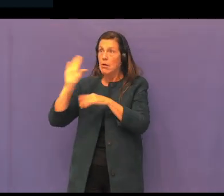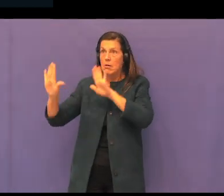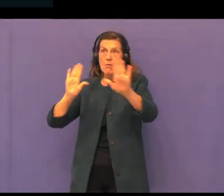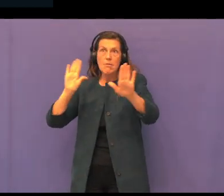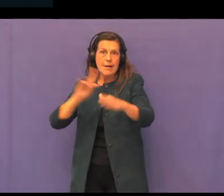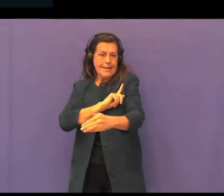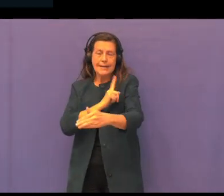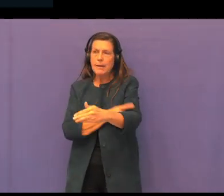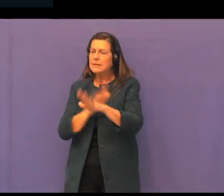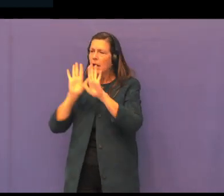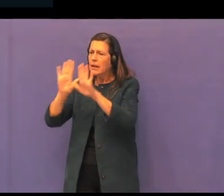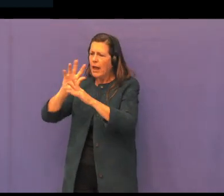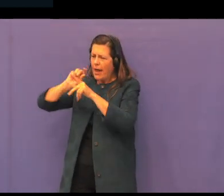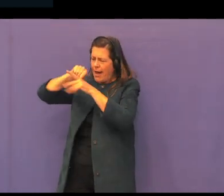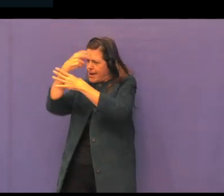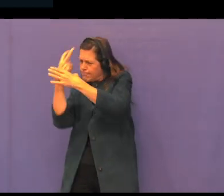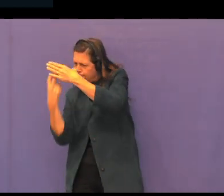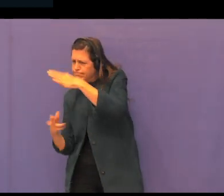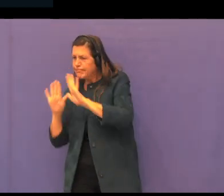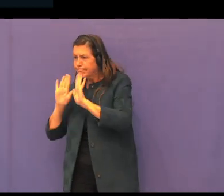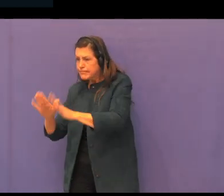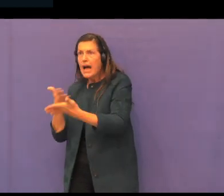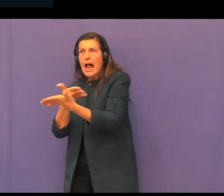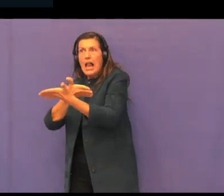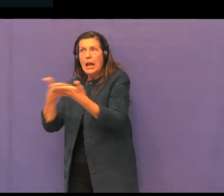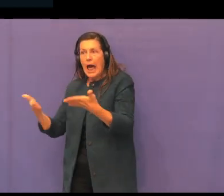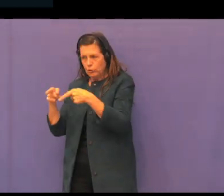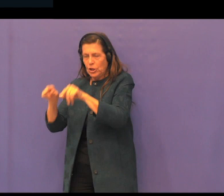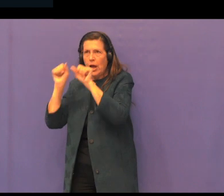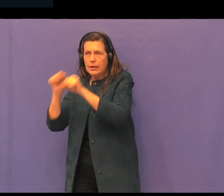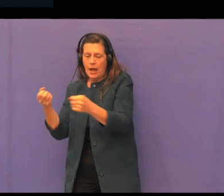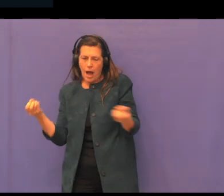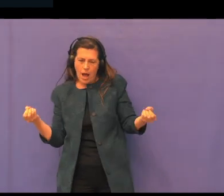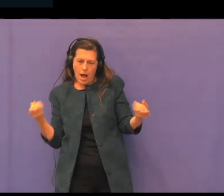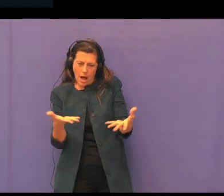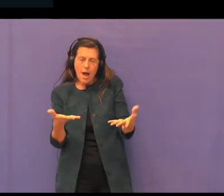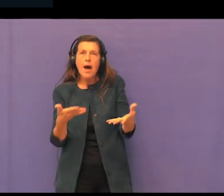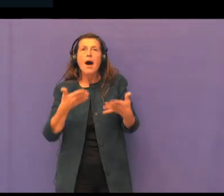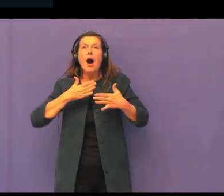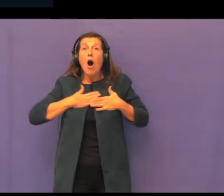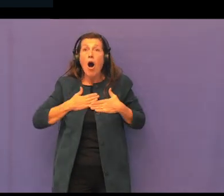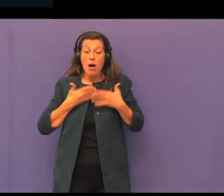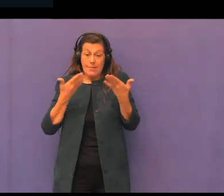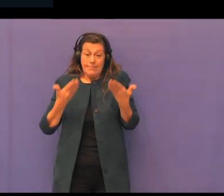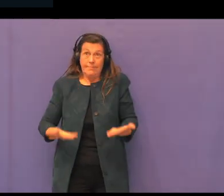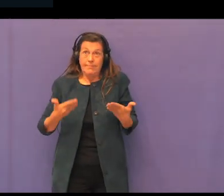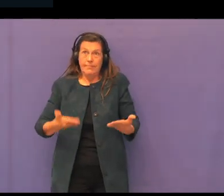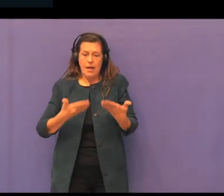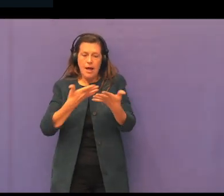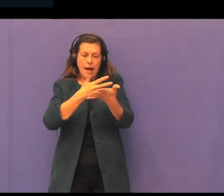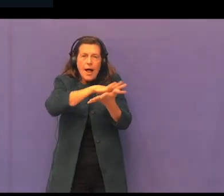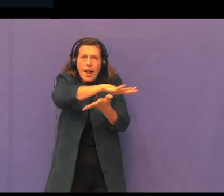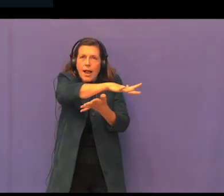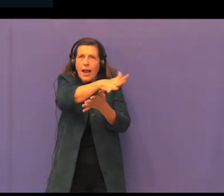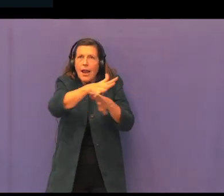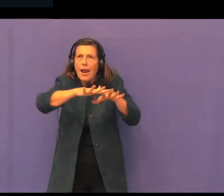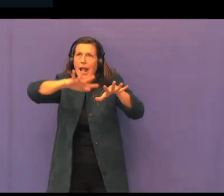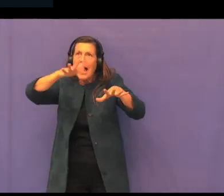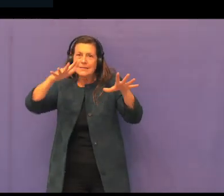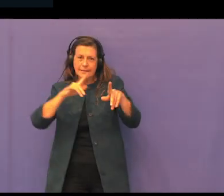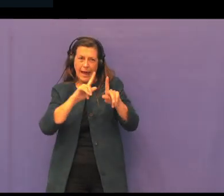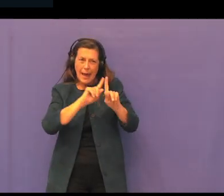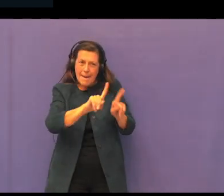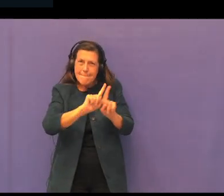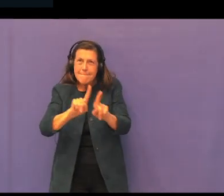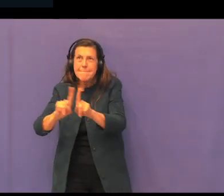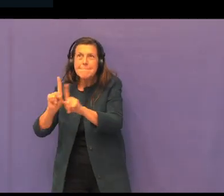than human world that these students are immersed in. And this form of knowing immersion is something